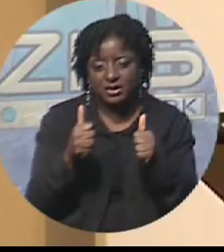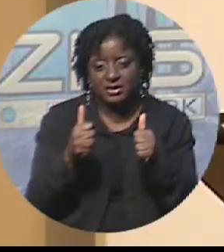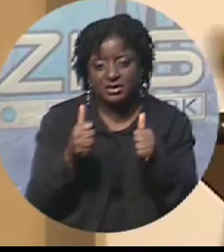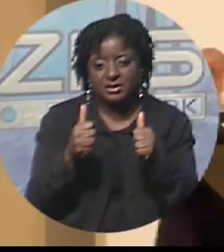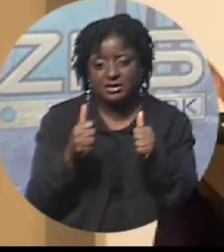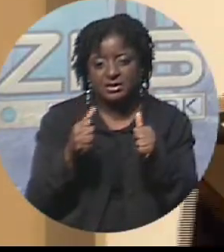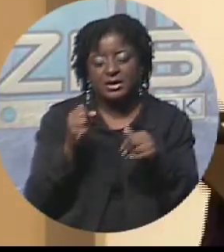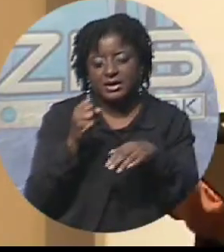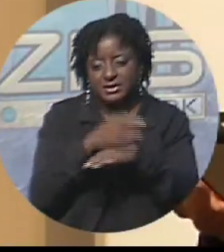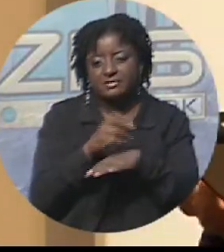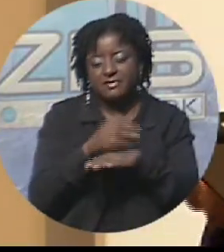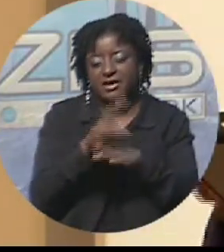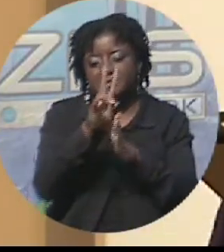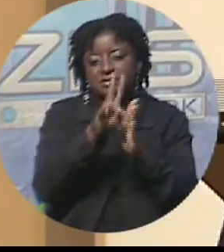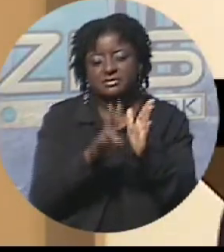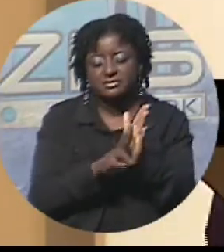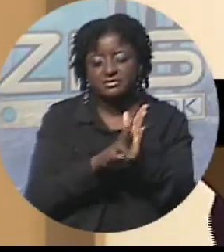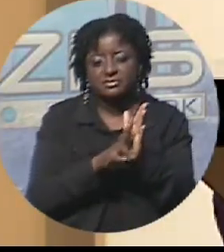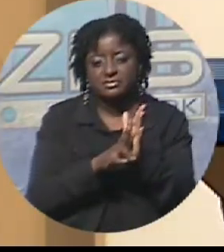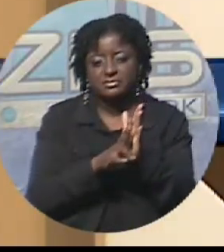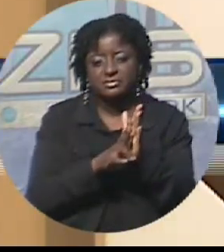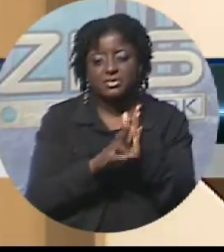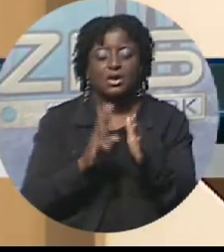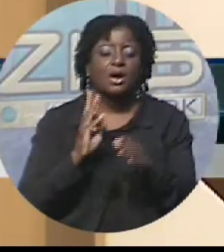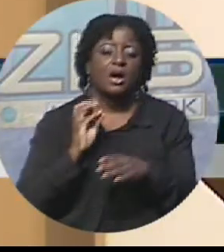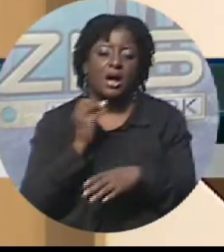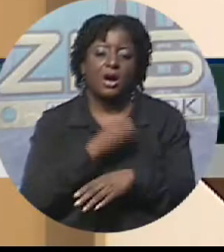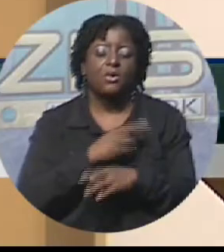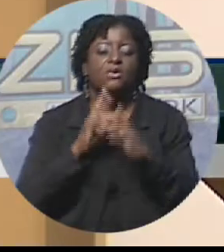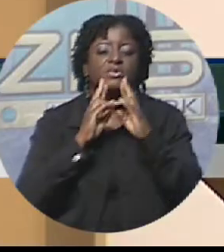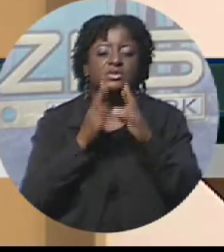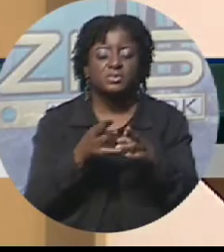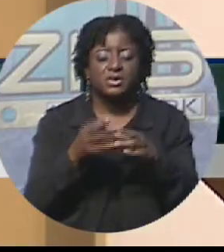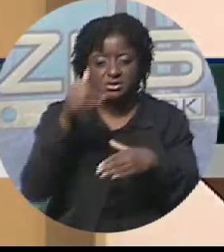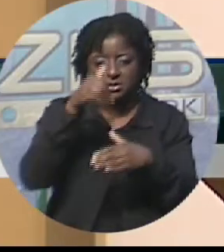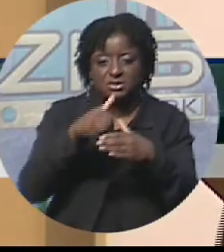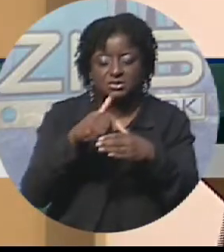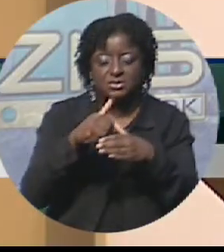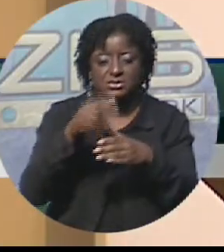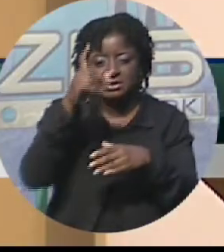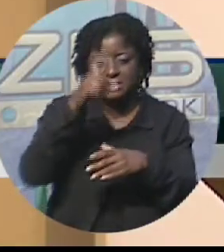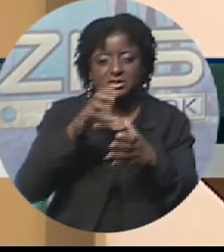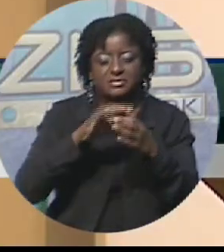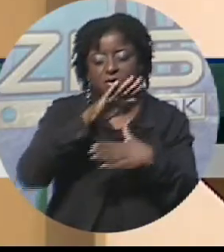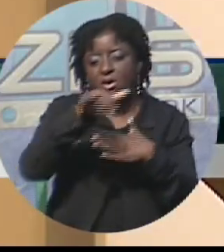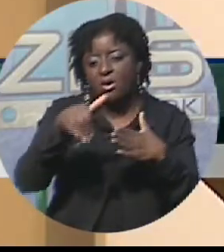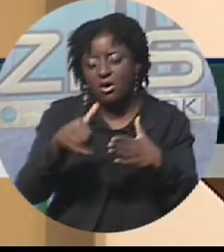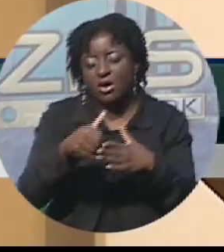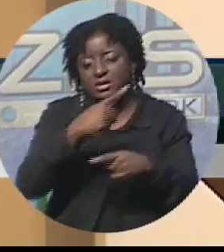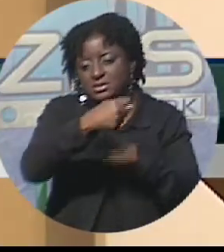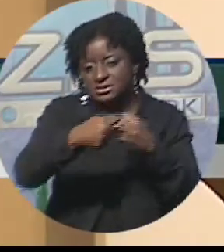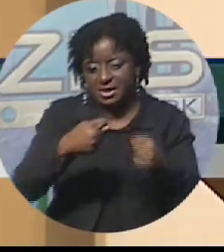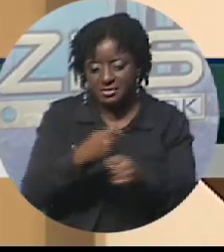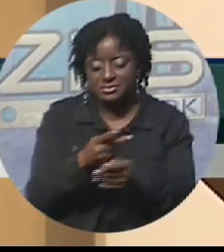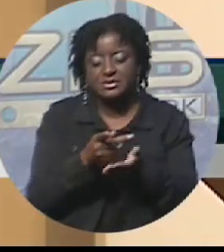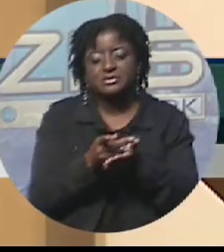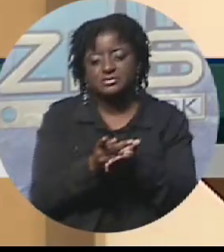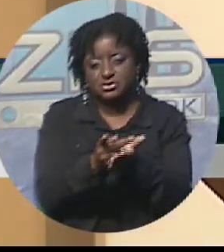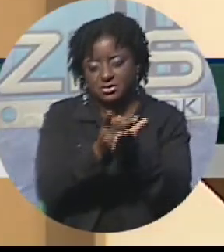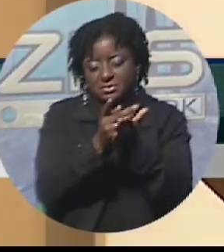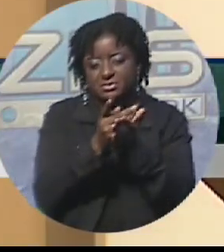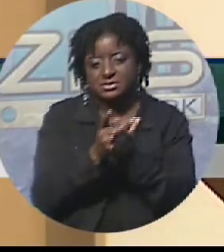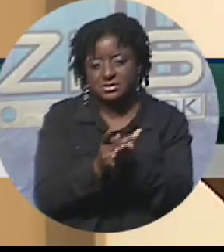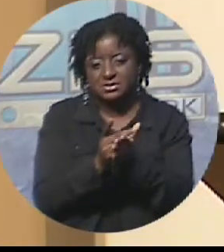the needs of all ship types, from the largest oil tankers involved in global transshipment of oil, to mega